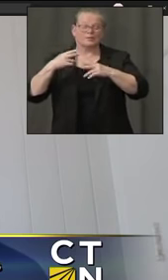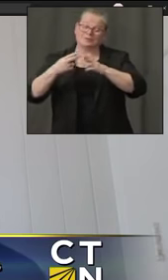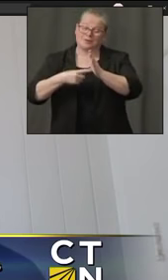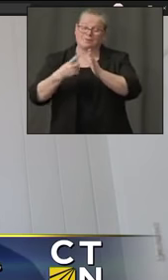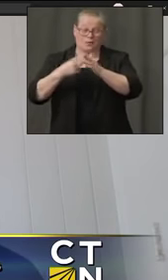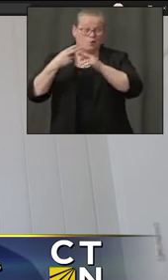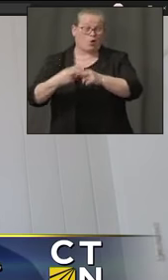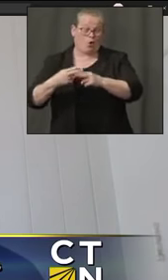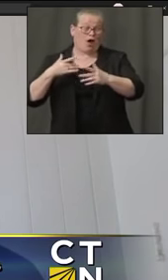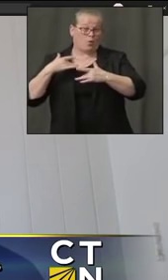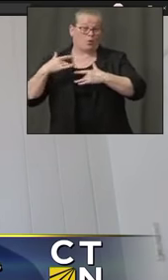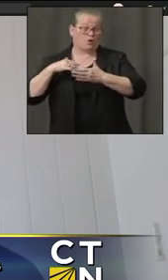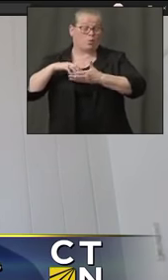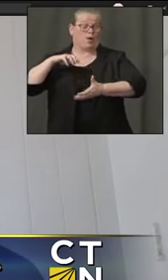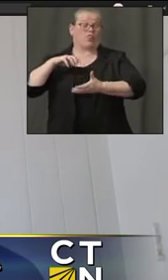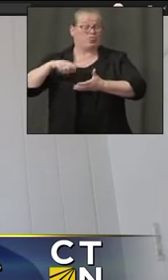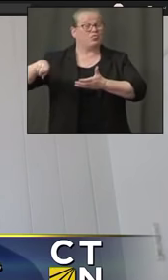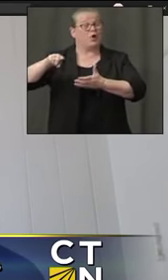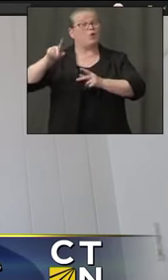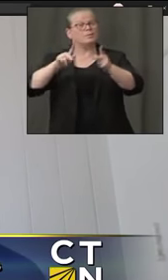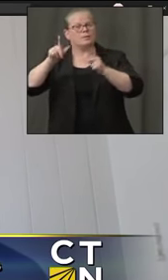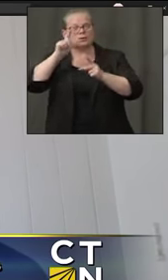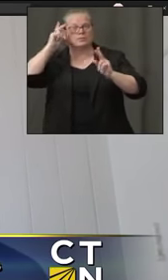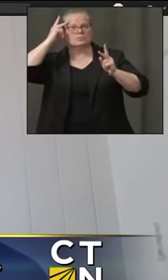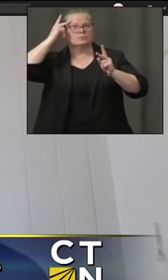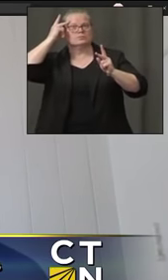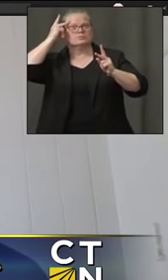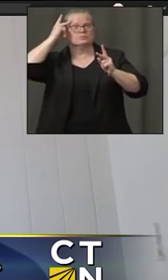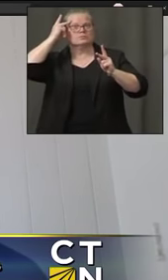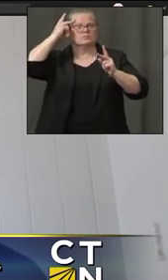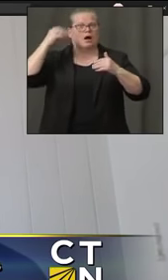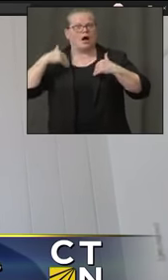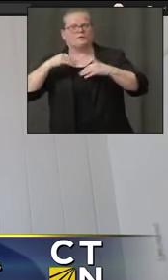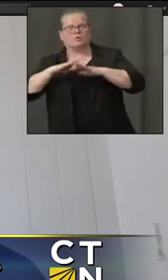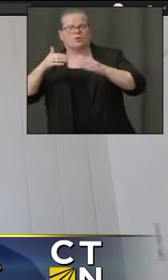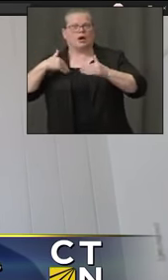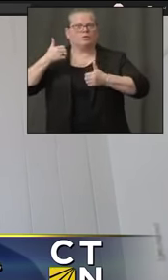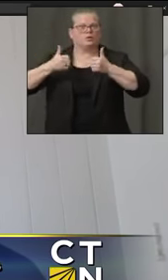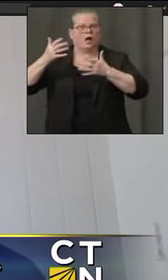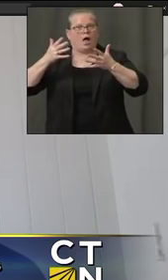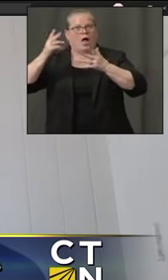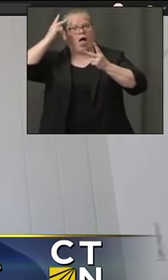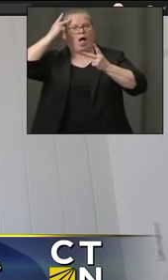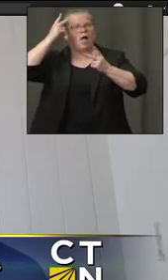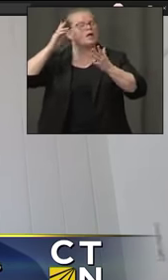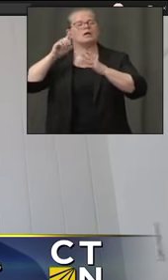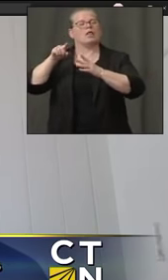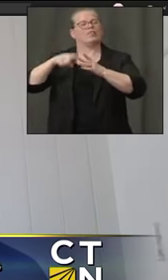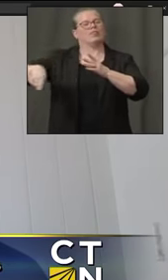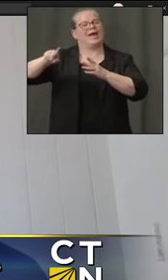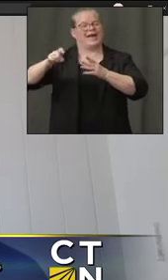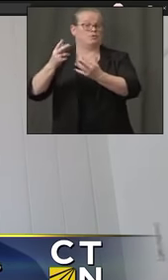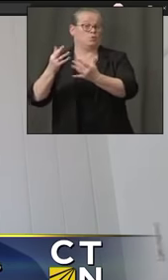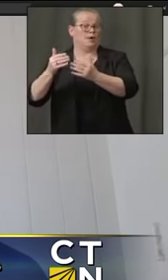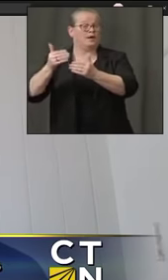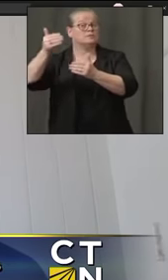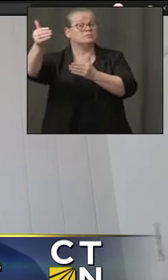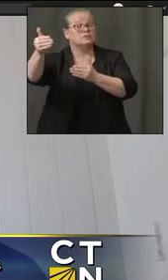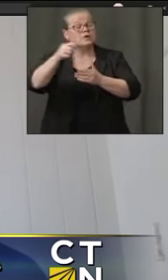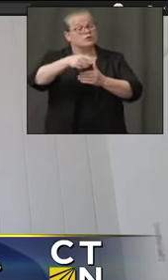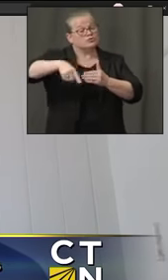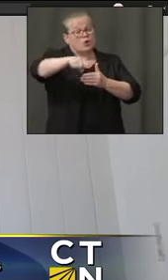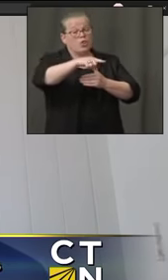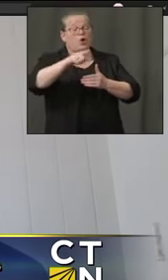to prioritize testing capacity for the coming weeks around people who are in those higher risk profiles.